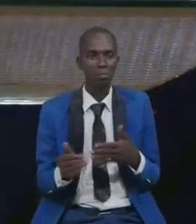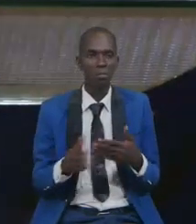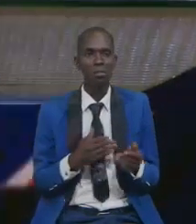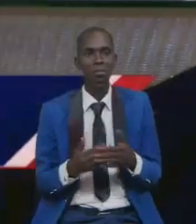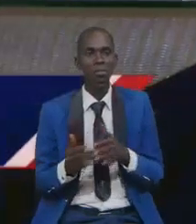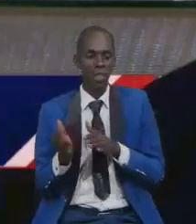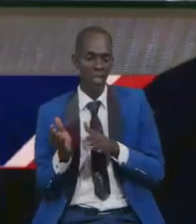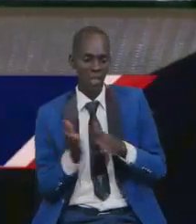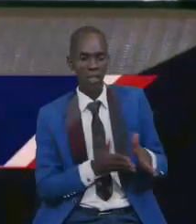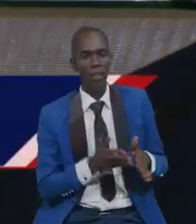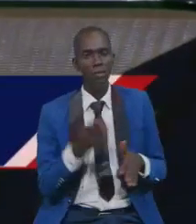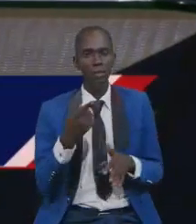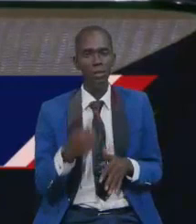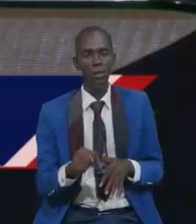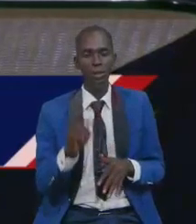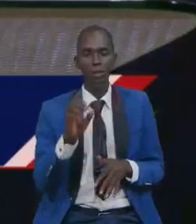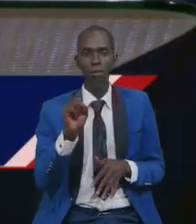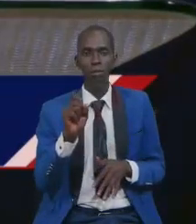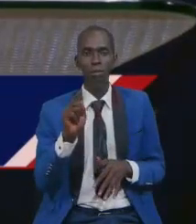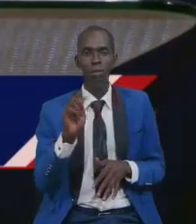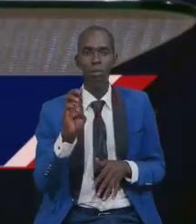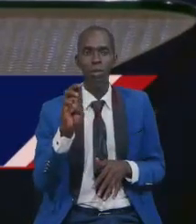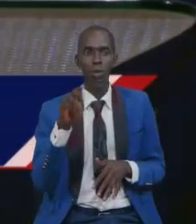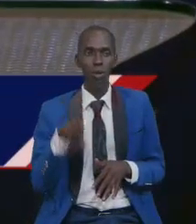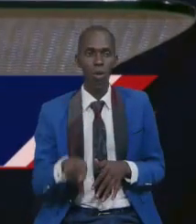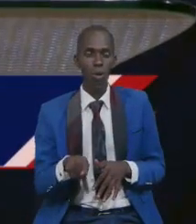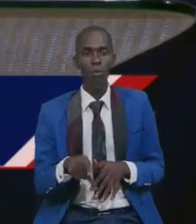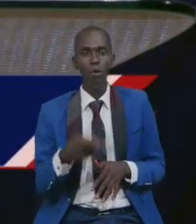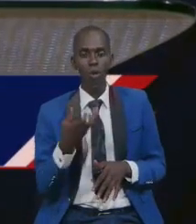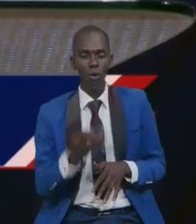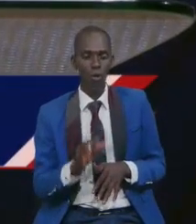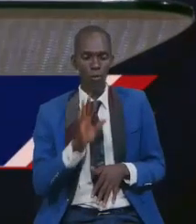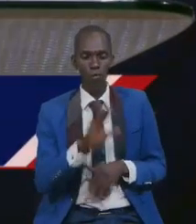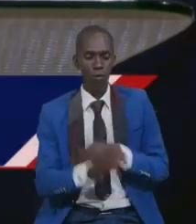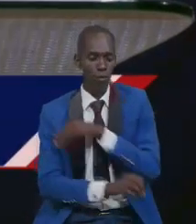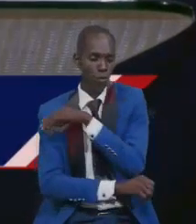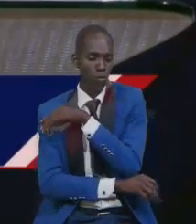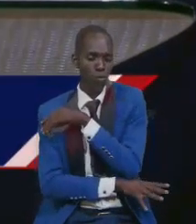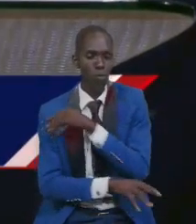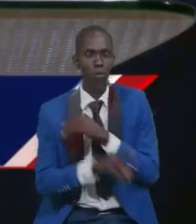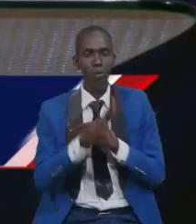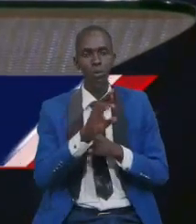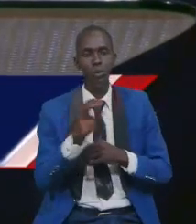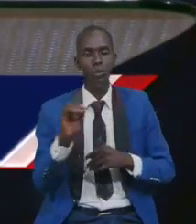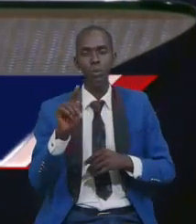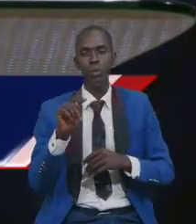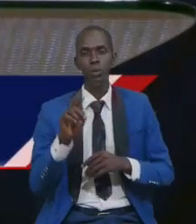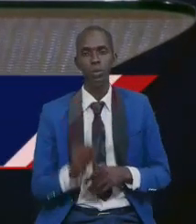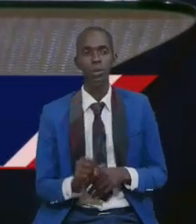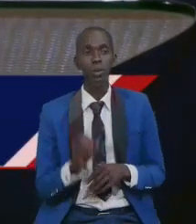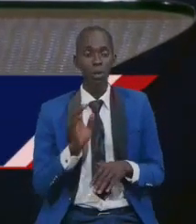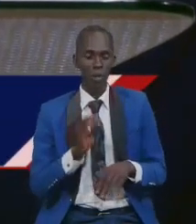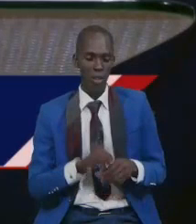nevertheless, leave the stump of his roots. And it says, in the earth,